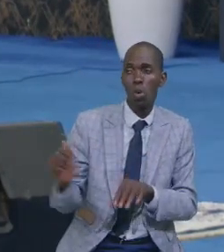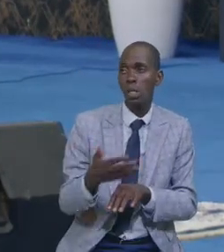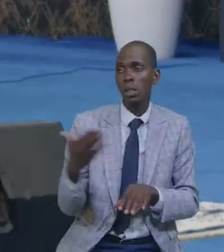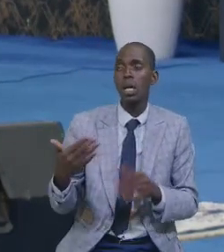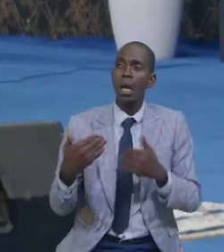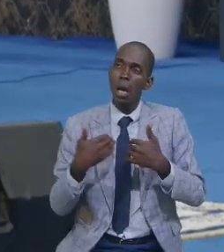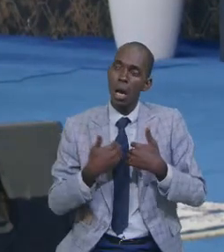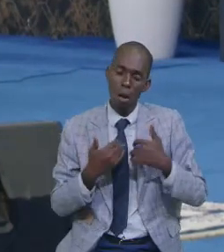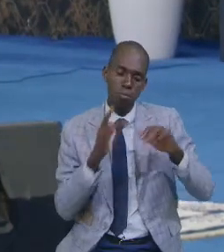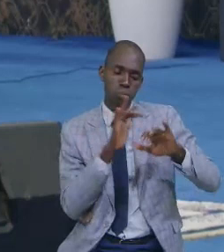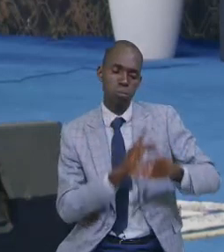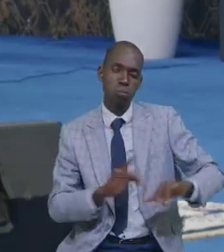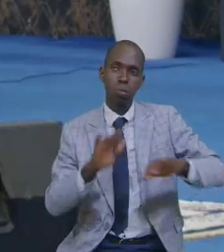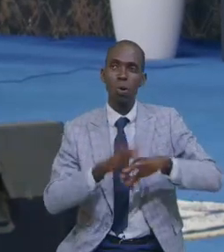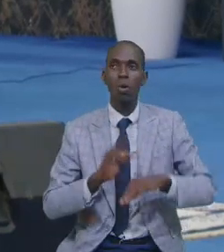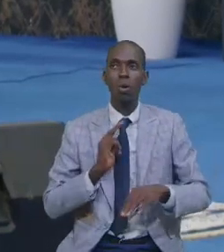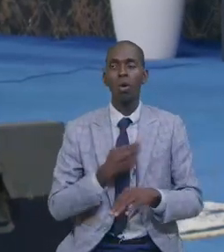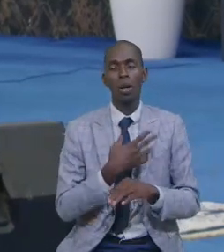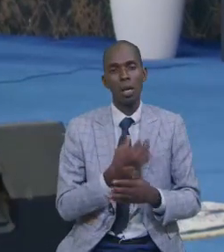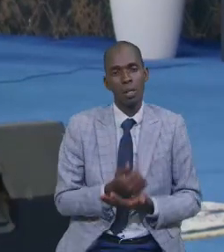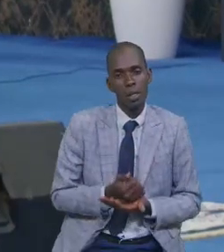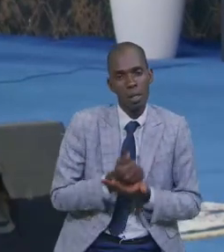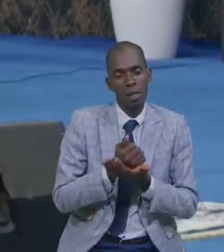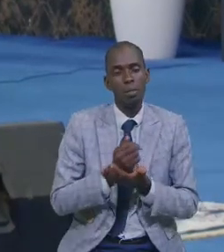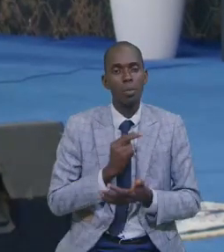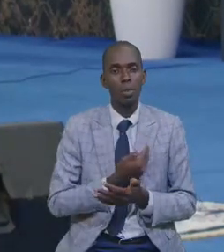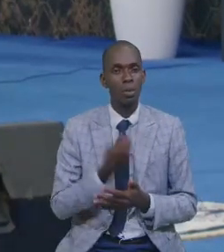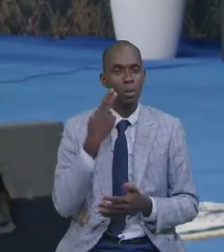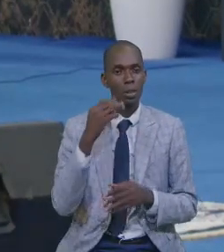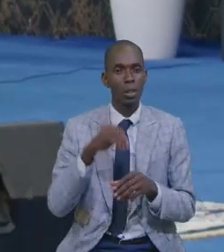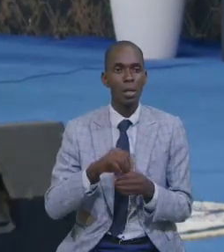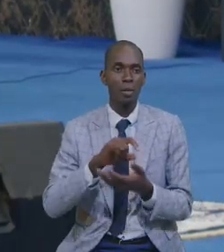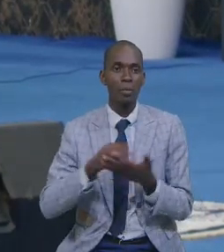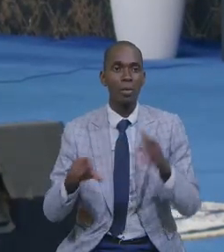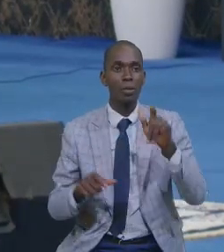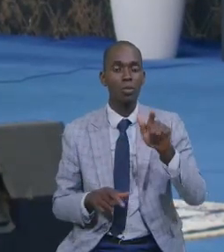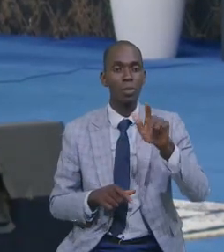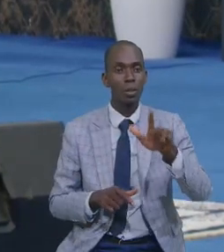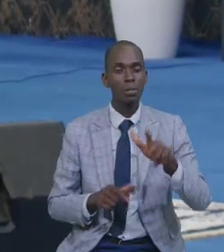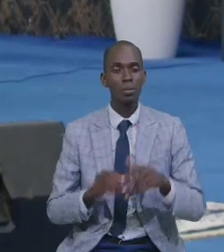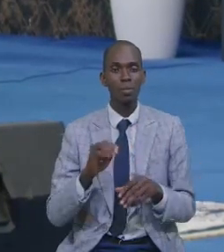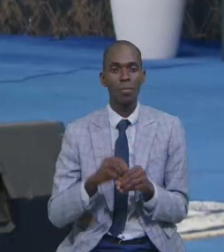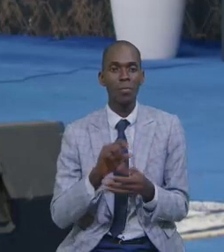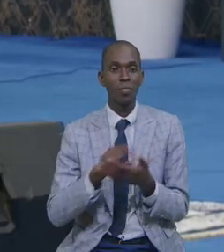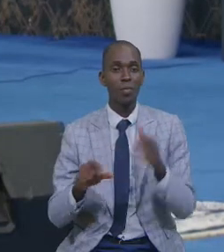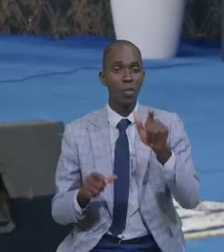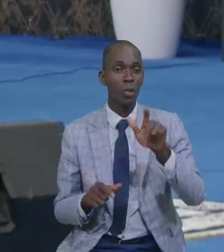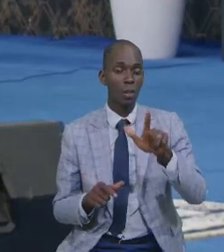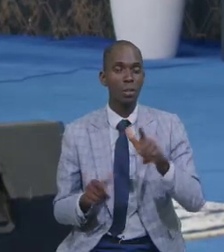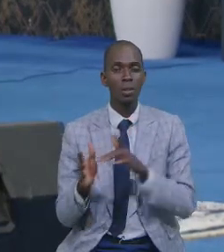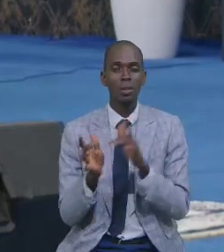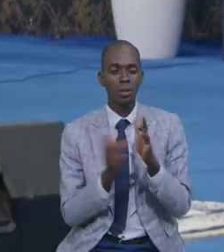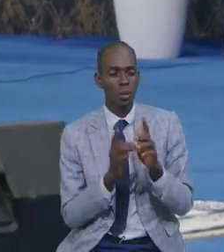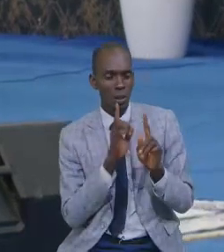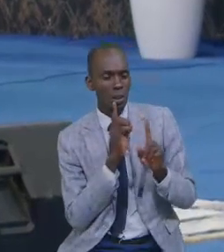help us. Look at verse 23. In verse 23, Jesus said unto him,